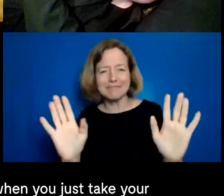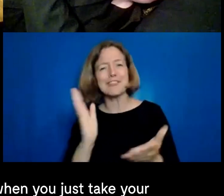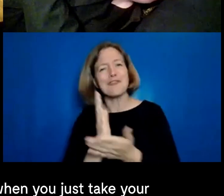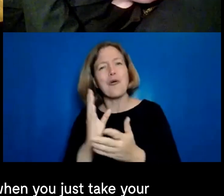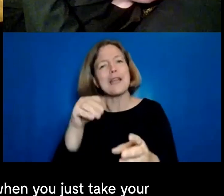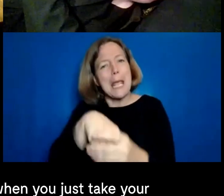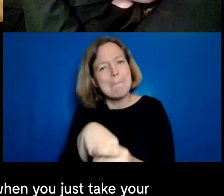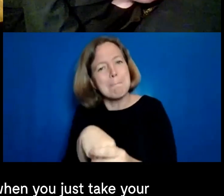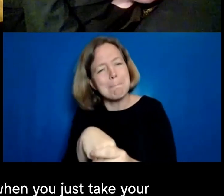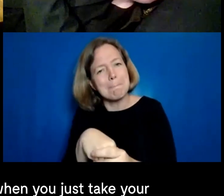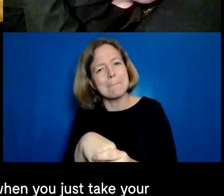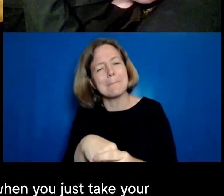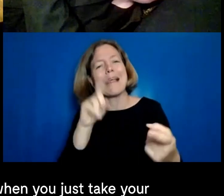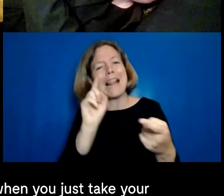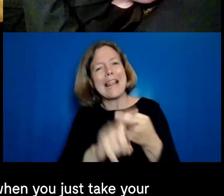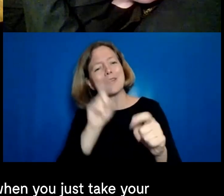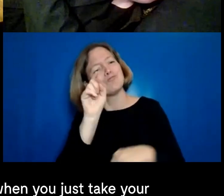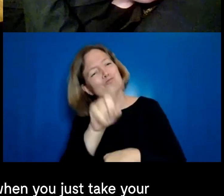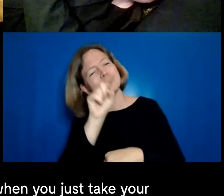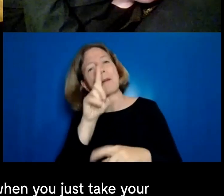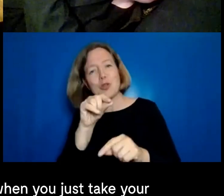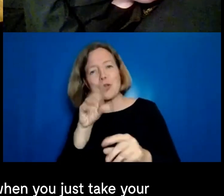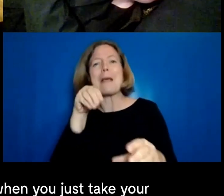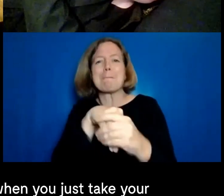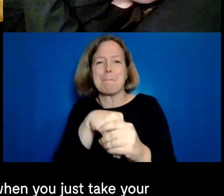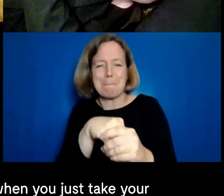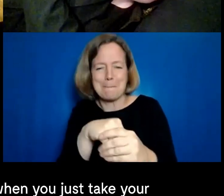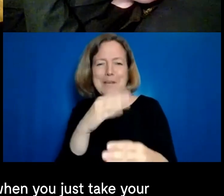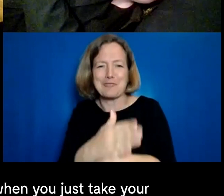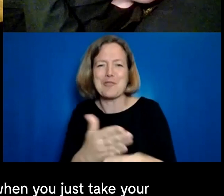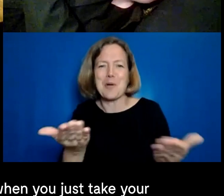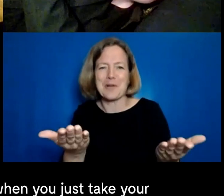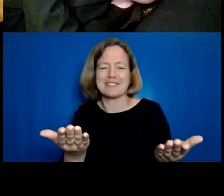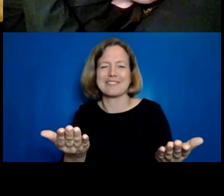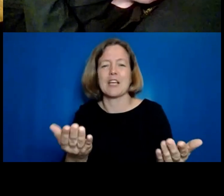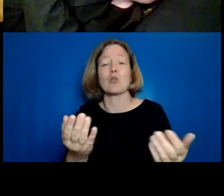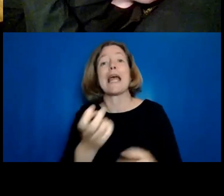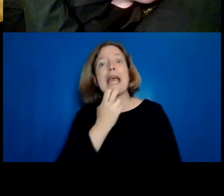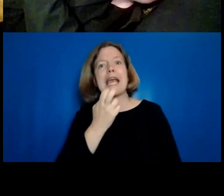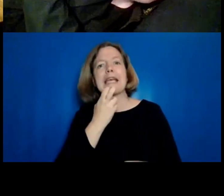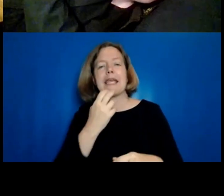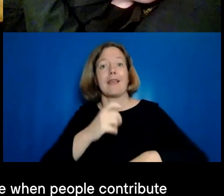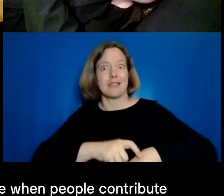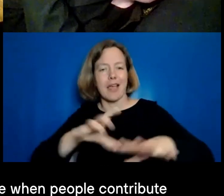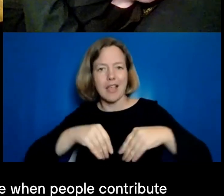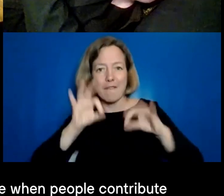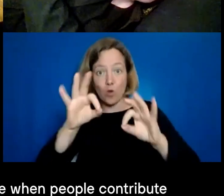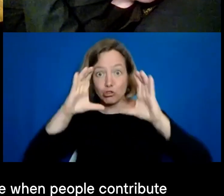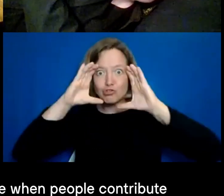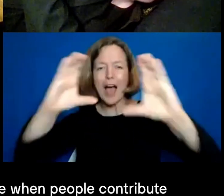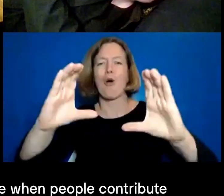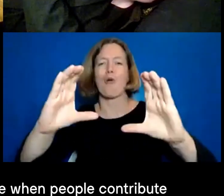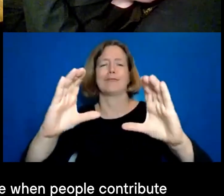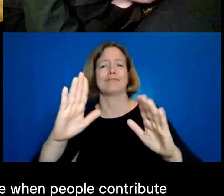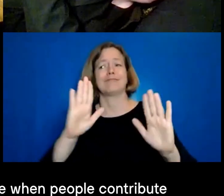you just take your energy to share this space with us. I think this is enough, as much as